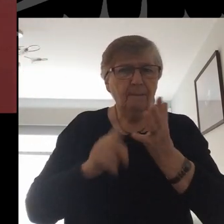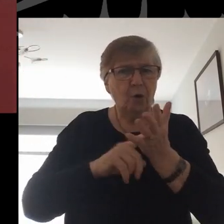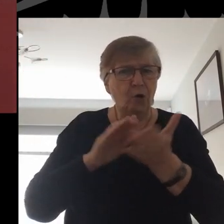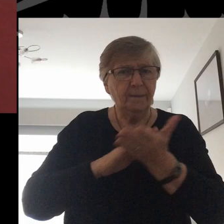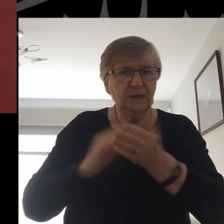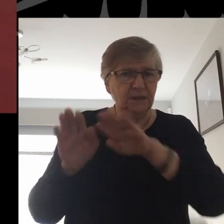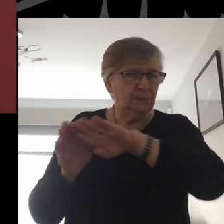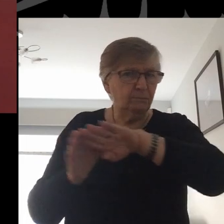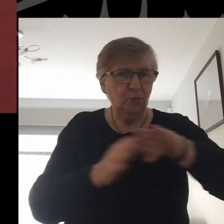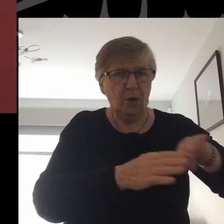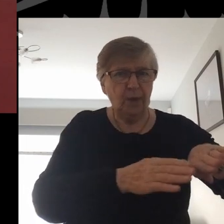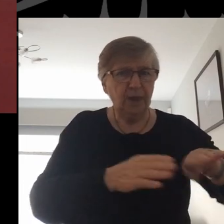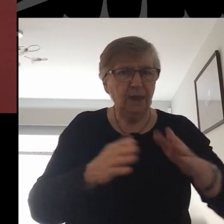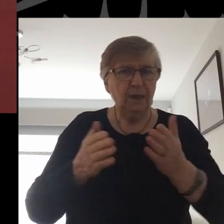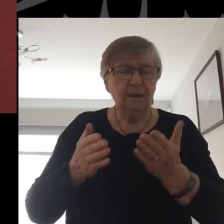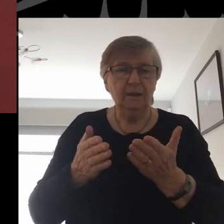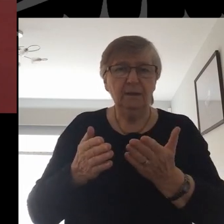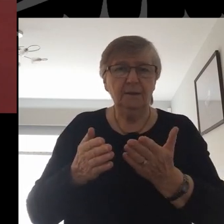means?